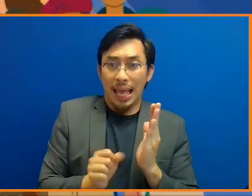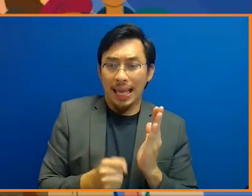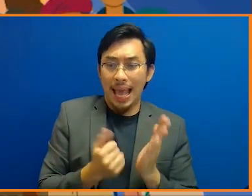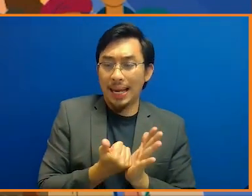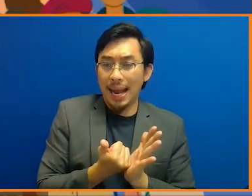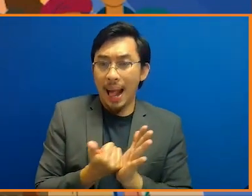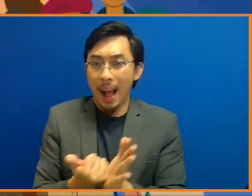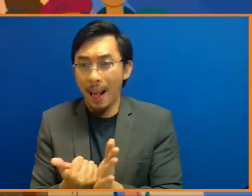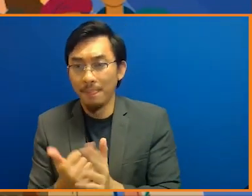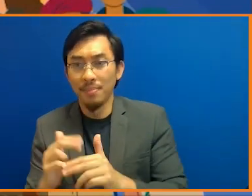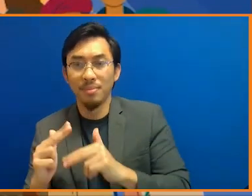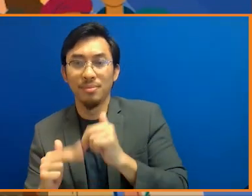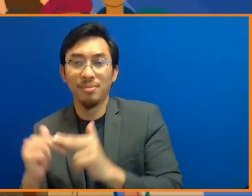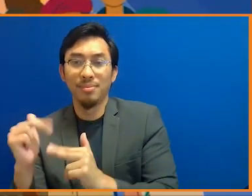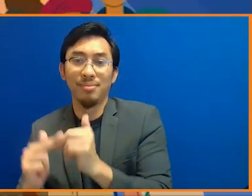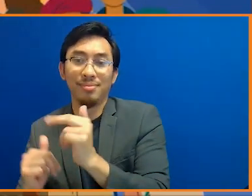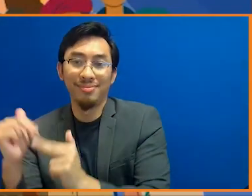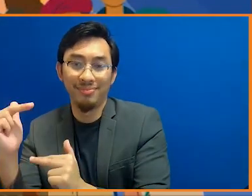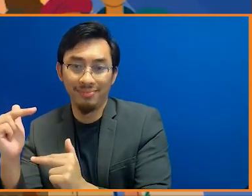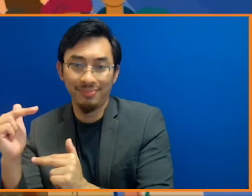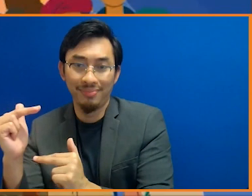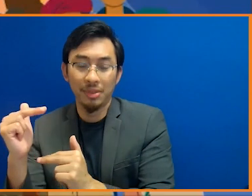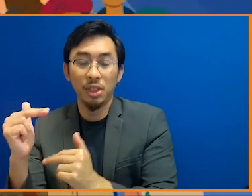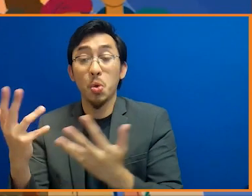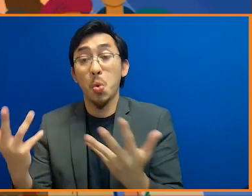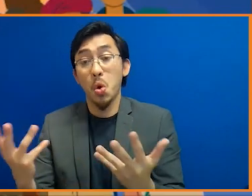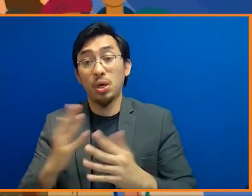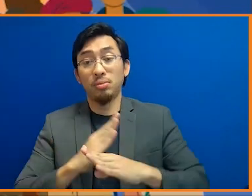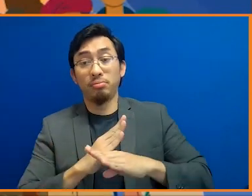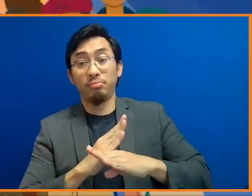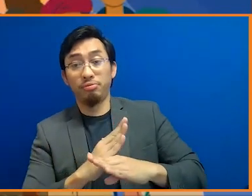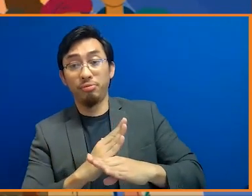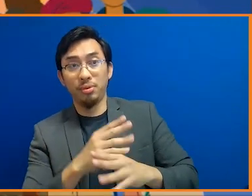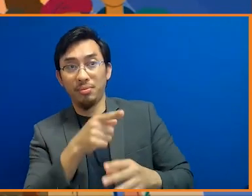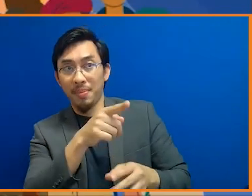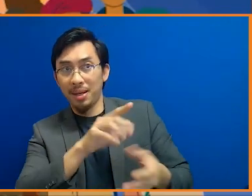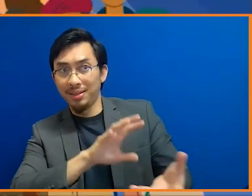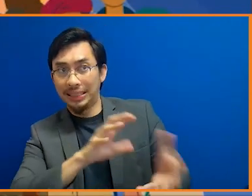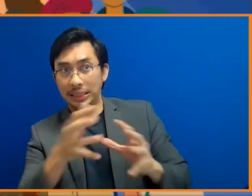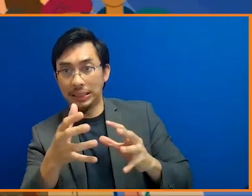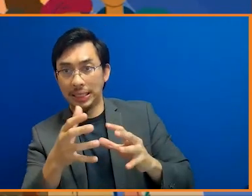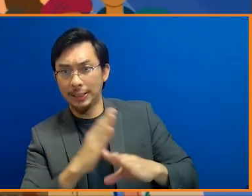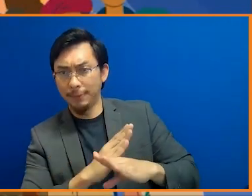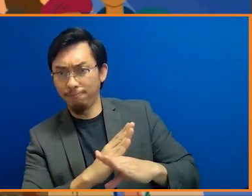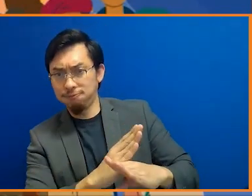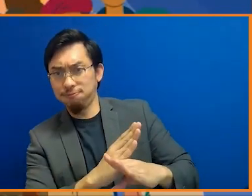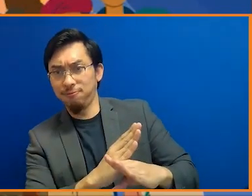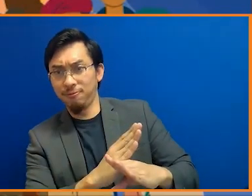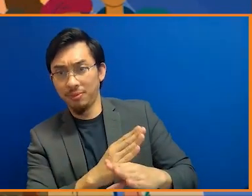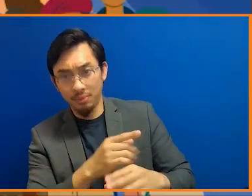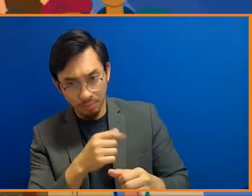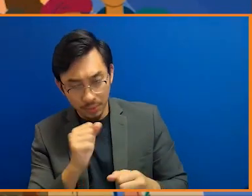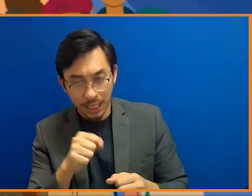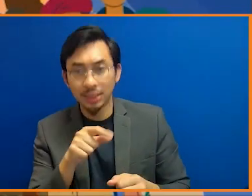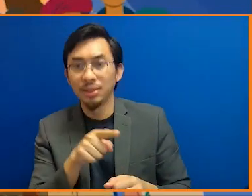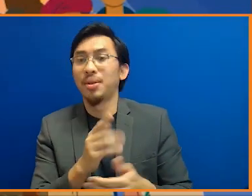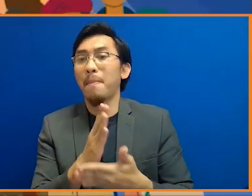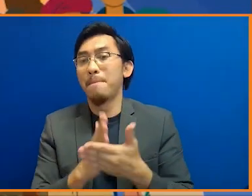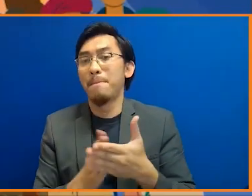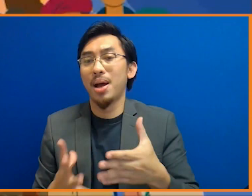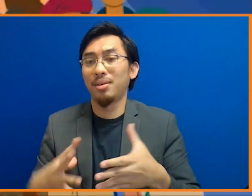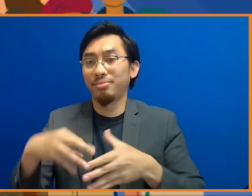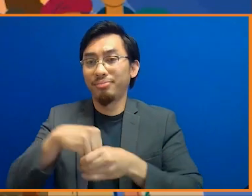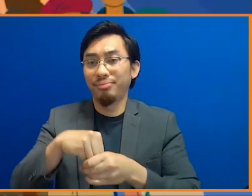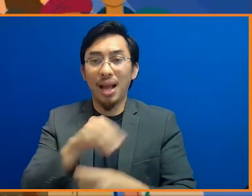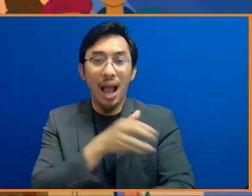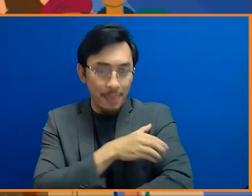having technology that can help us to reconstruct or to mitigate impact of a disaster, that also part